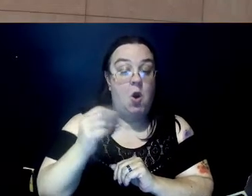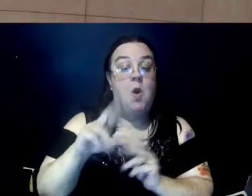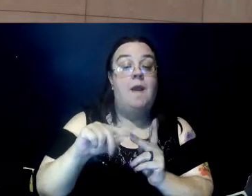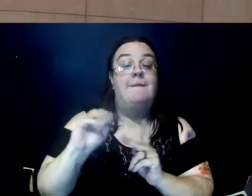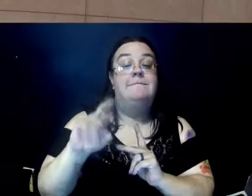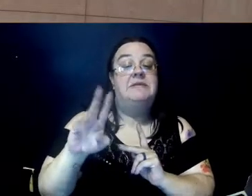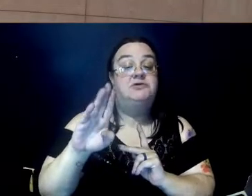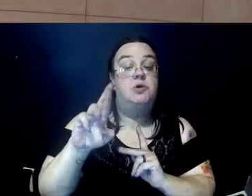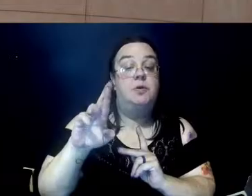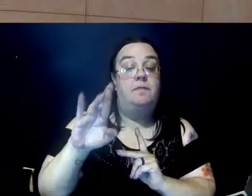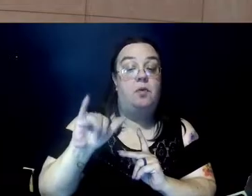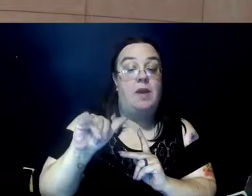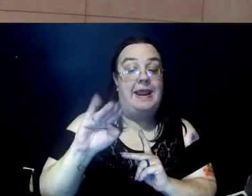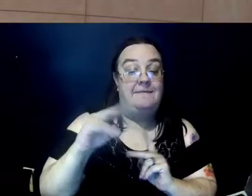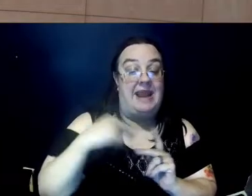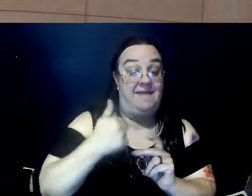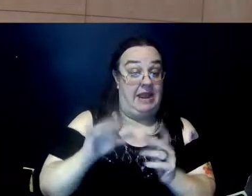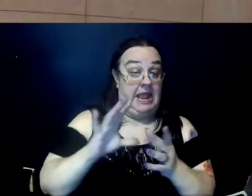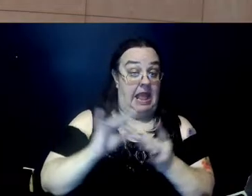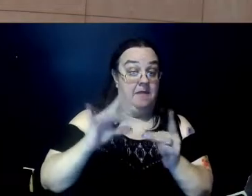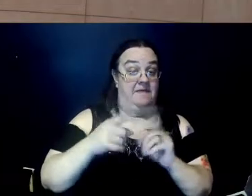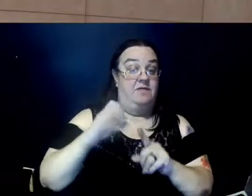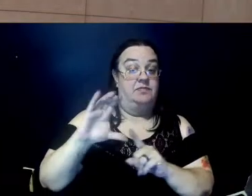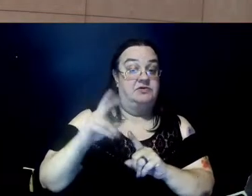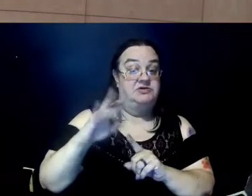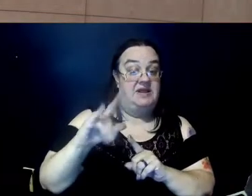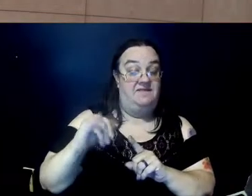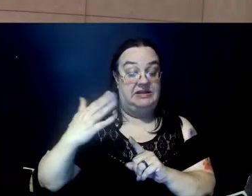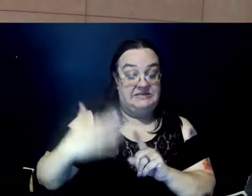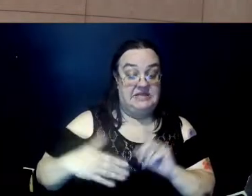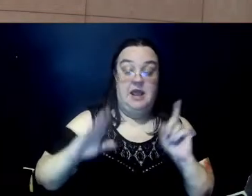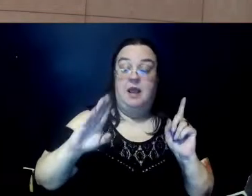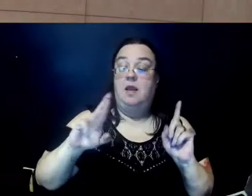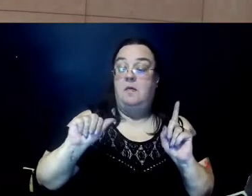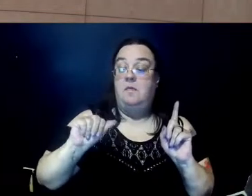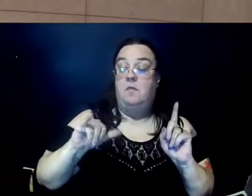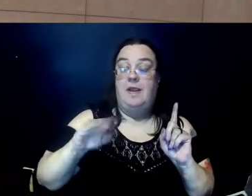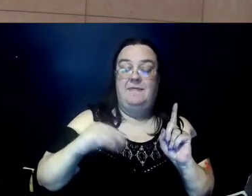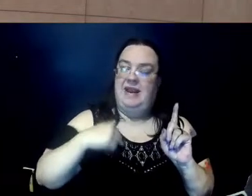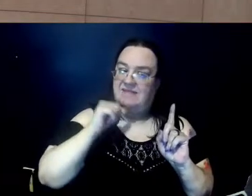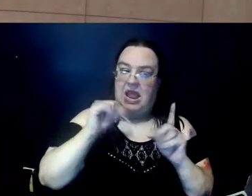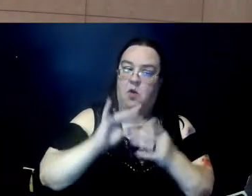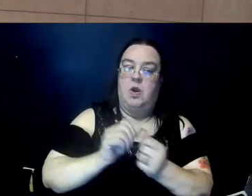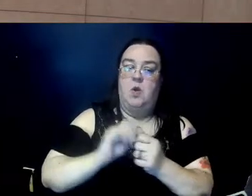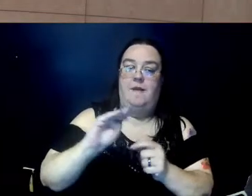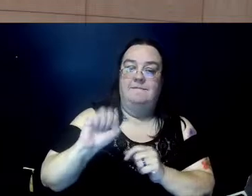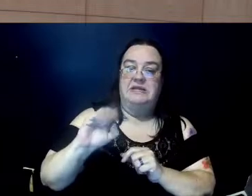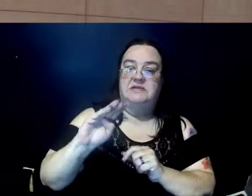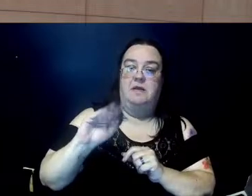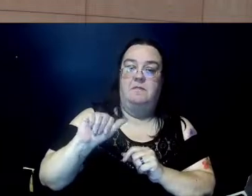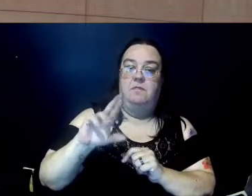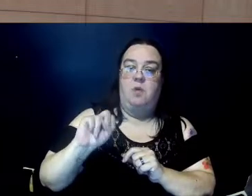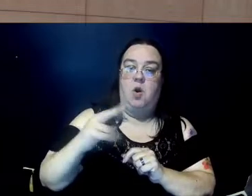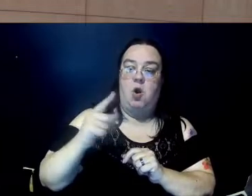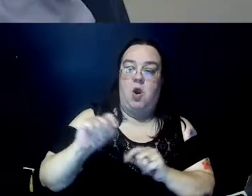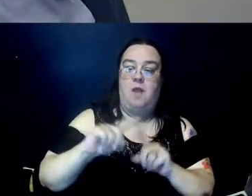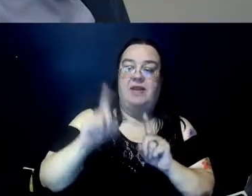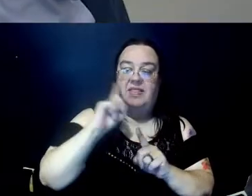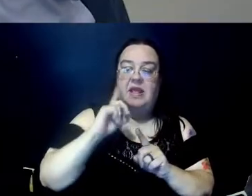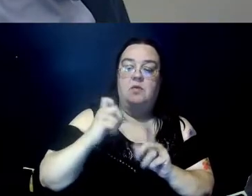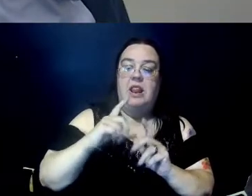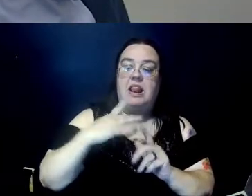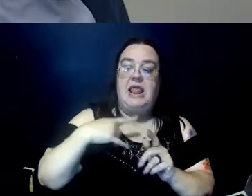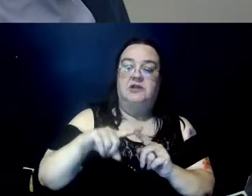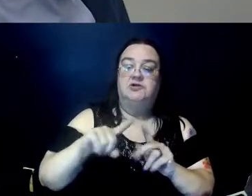side to start. I haven't coordinated with Ms. Barnhart, but I think I'd like to start with Mr. Ward, Patrick Ward,